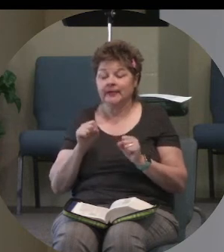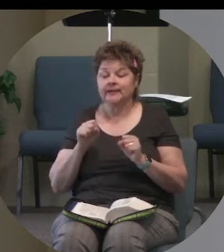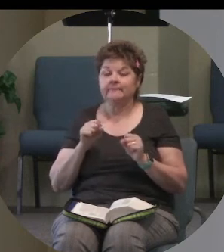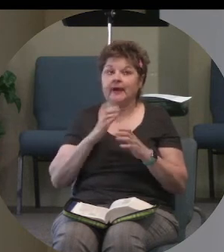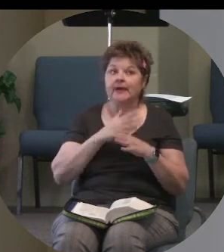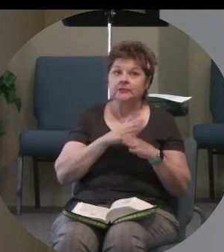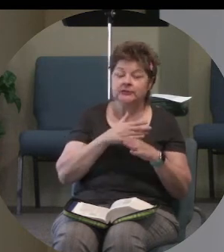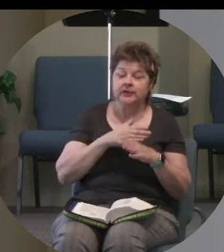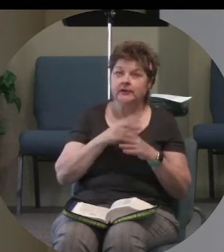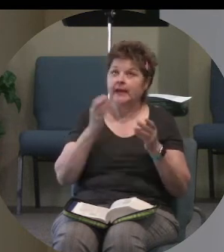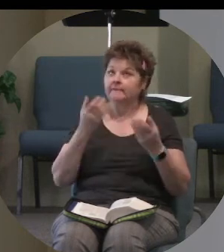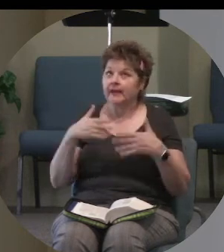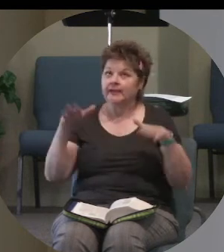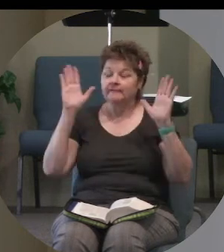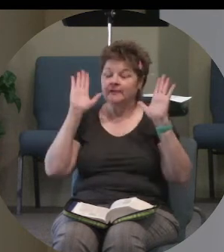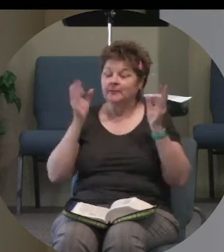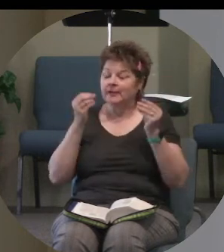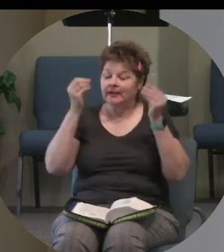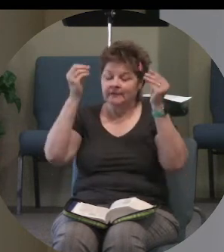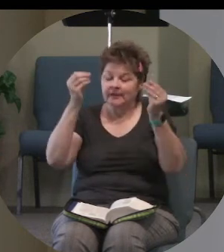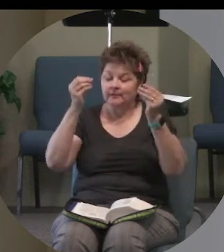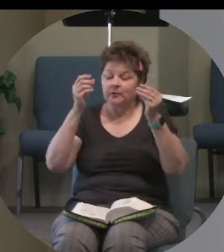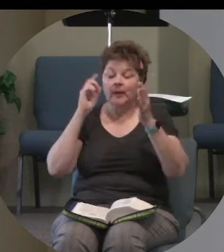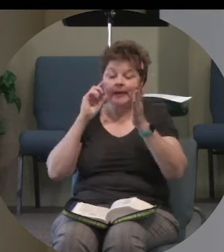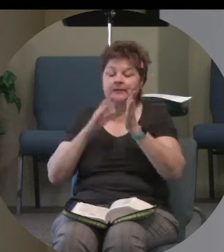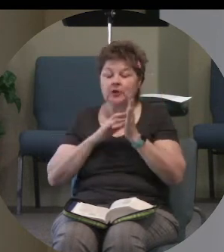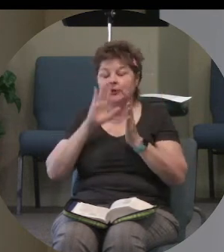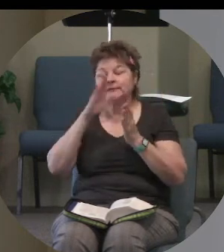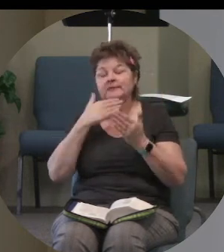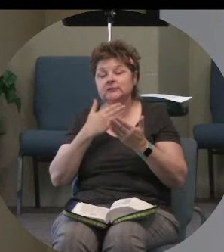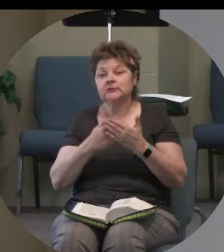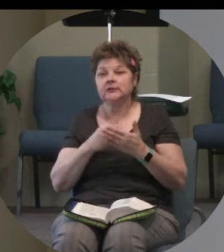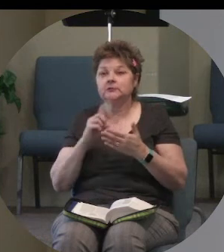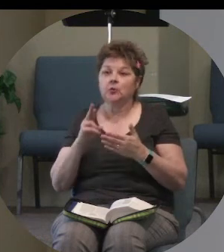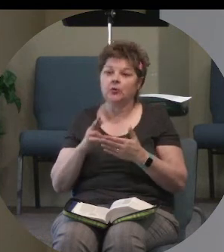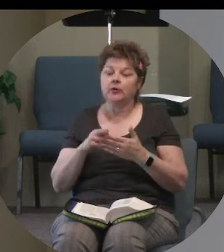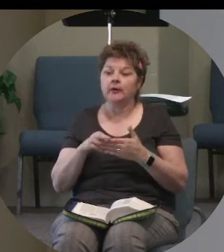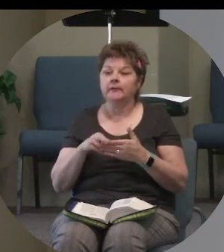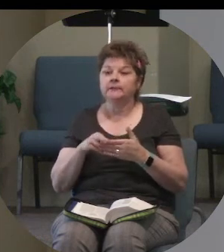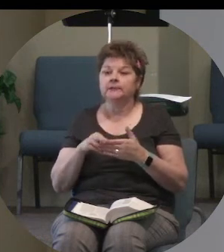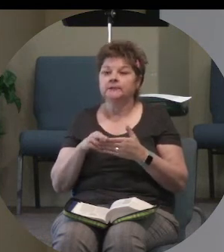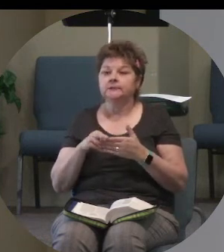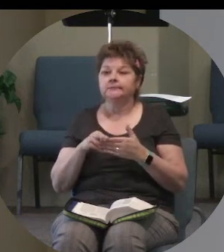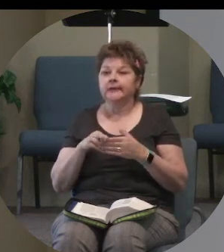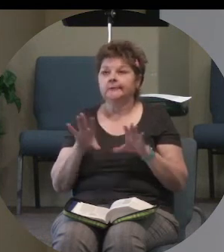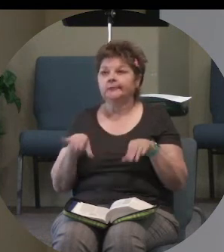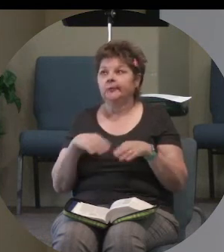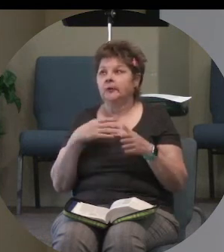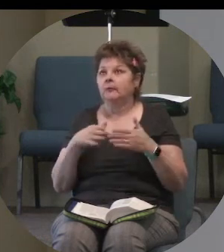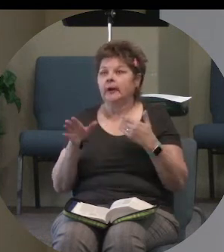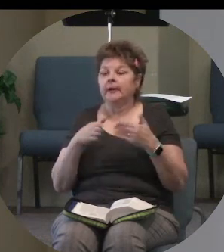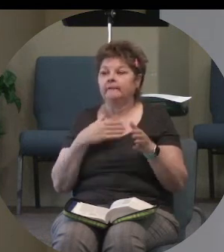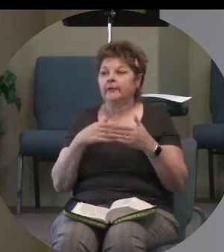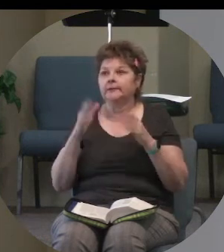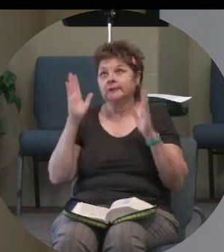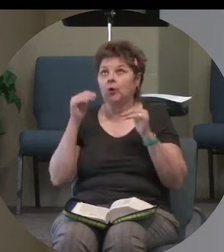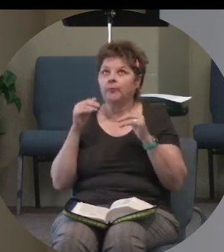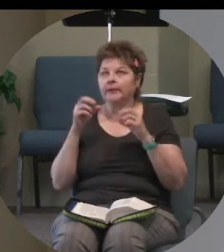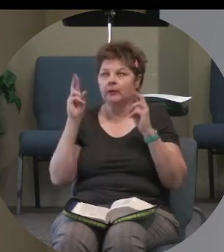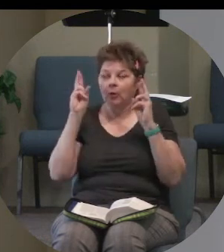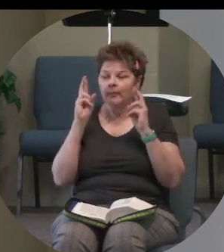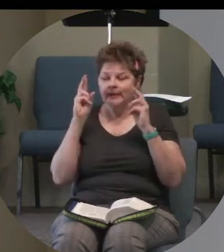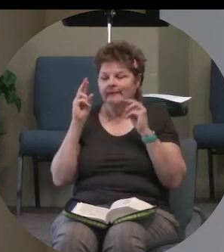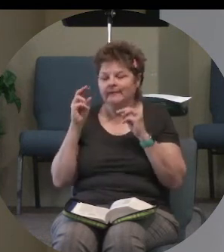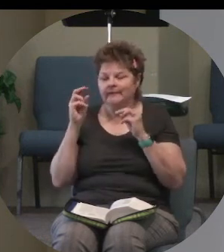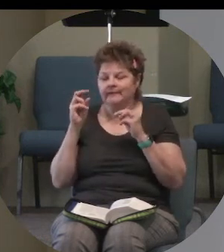given it over to God? Do I acknowledge his goodness? Or am I simply just kind of doing my own thing, hoping for the best? So let me pray for us,